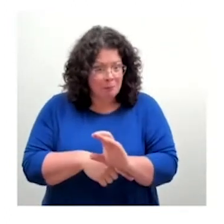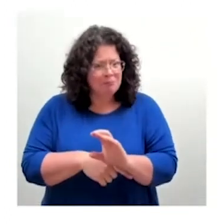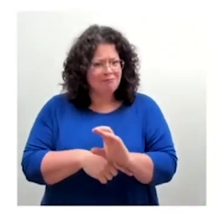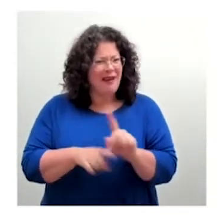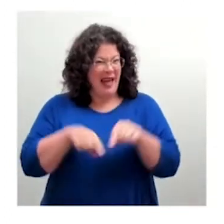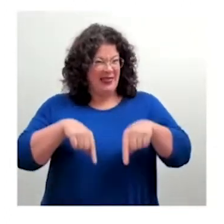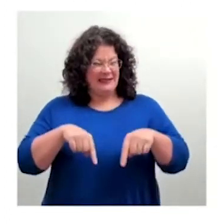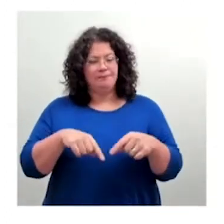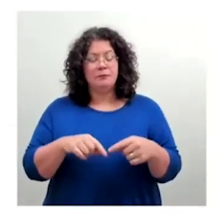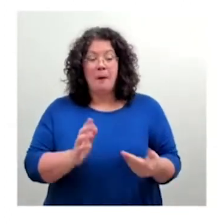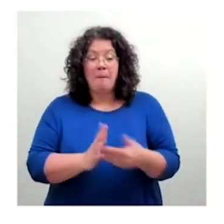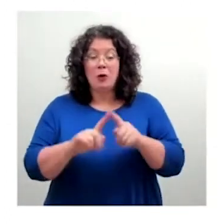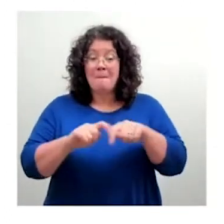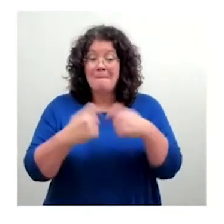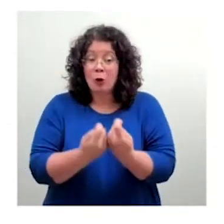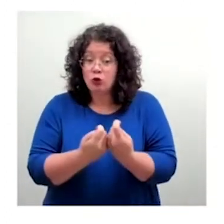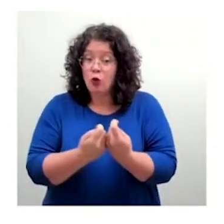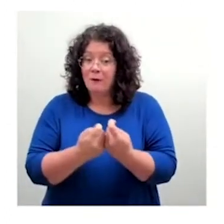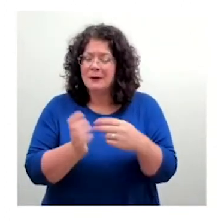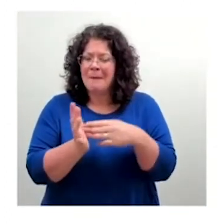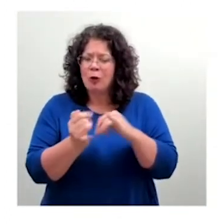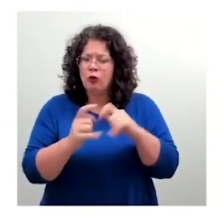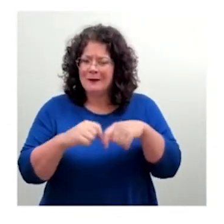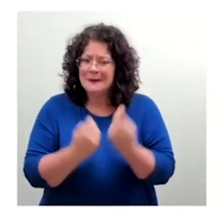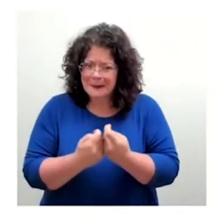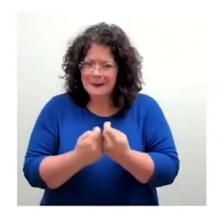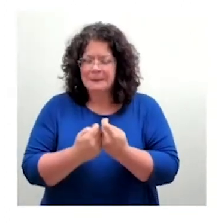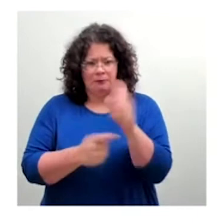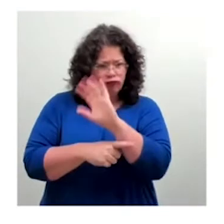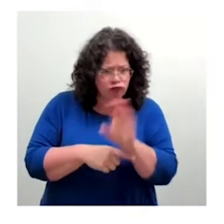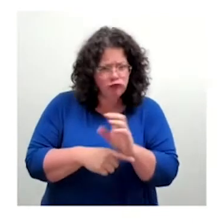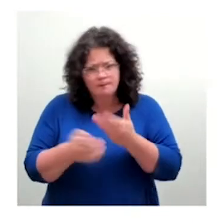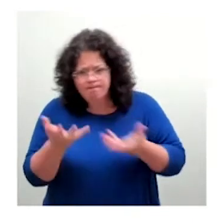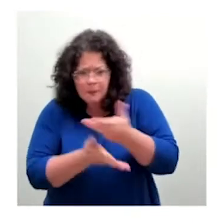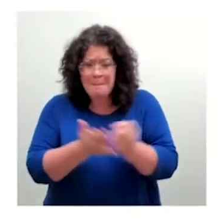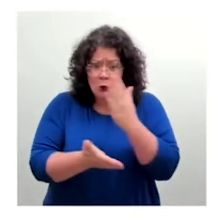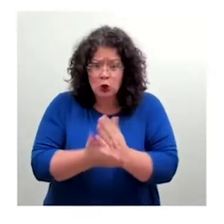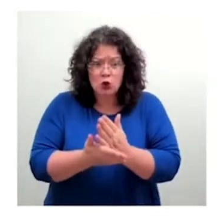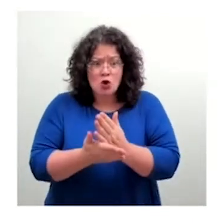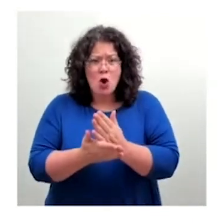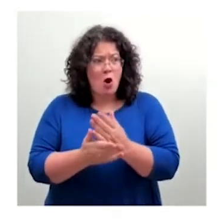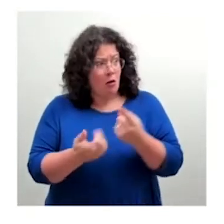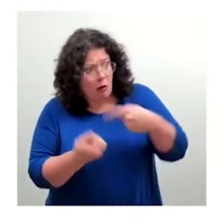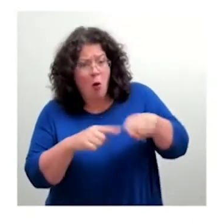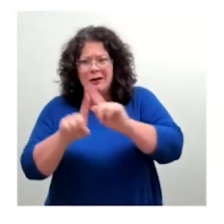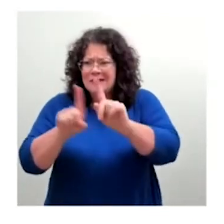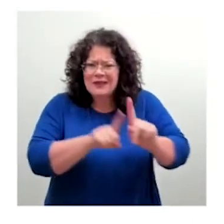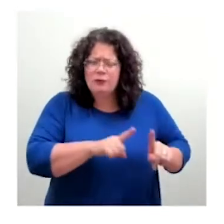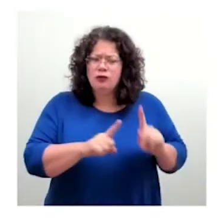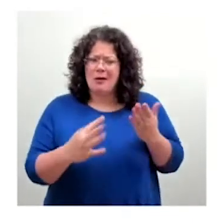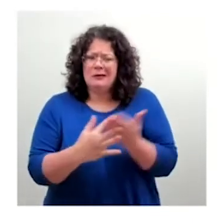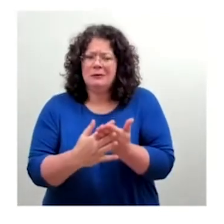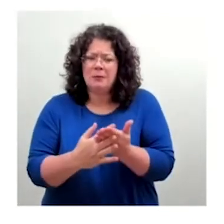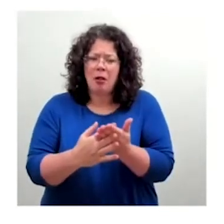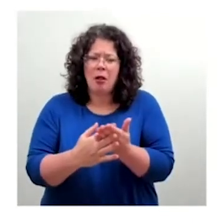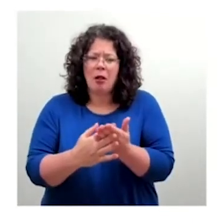all agencies that were putting meetings together like this, knew how to incorporate the accessible features that people needed and are